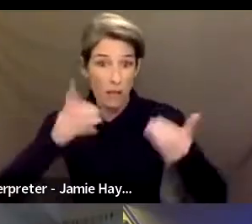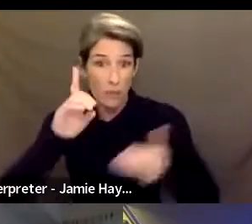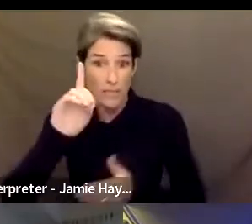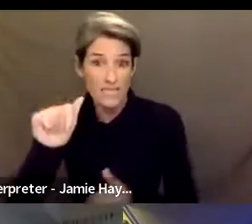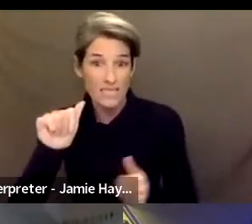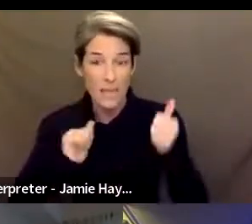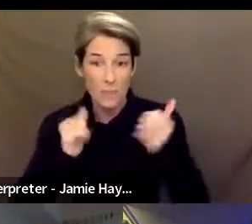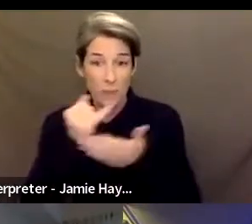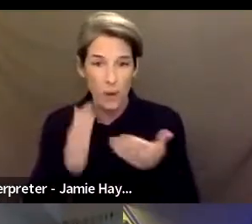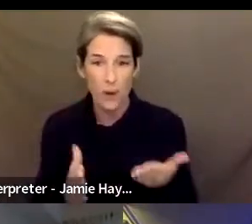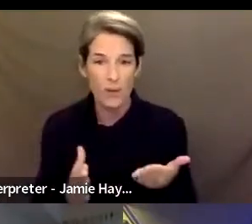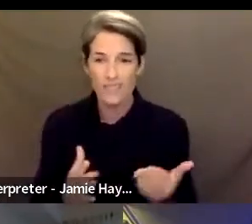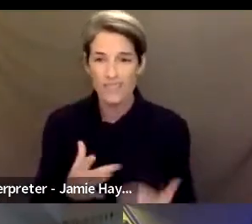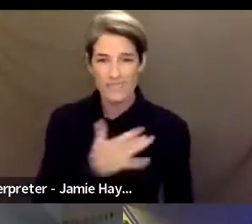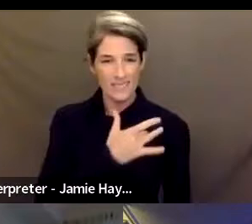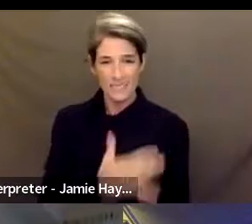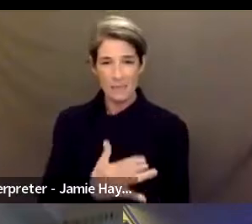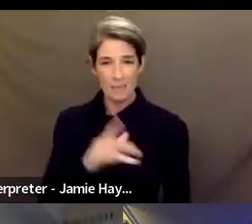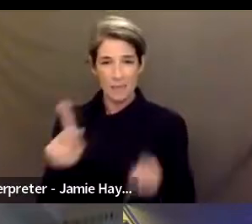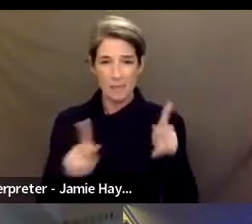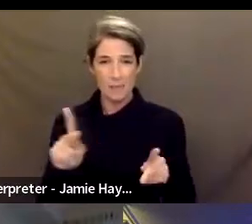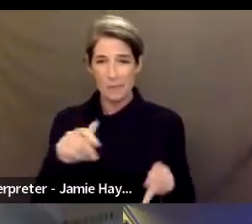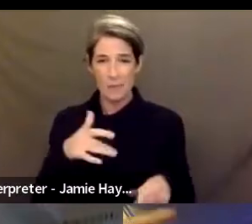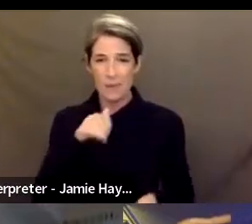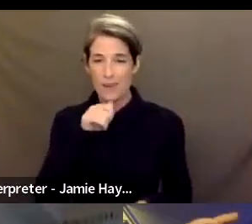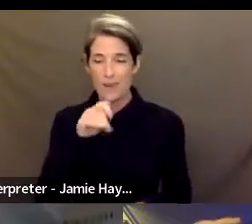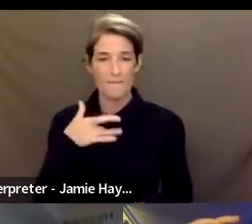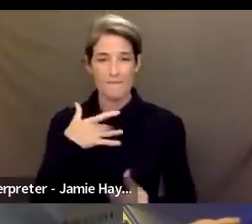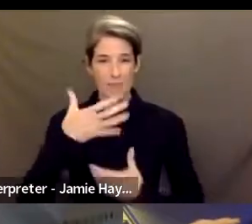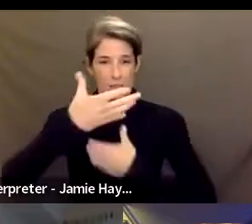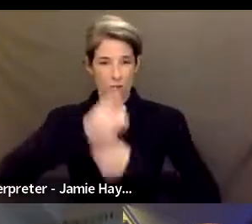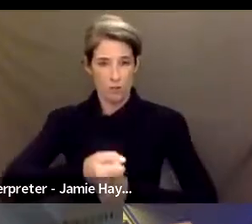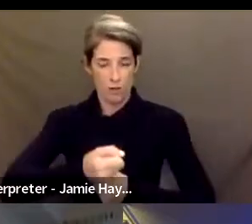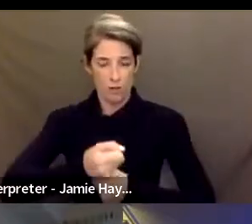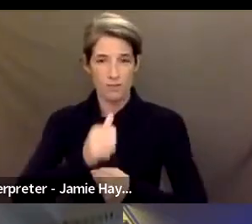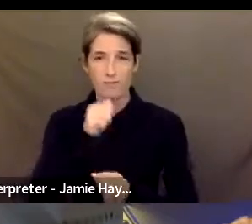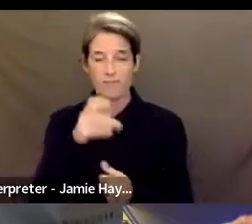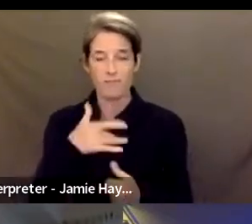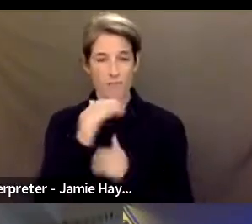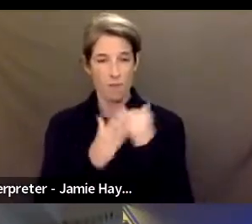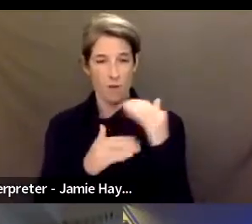Yeah, I agree completely in terms of outreaching and reaching out to